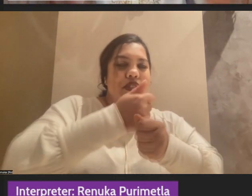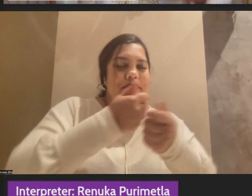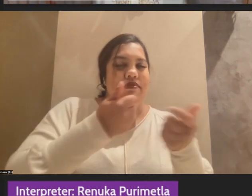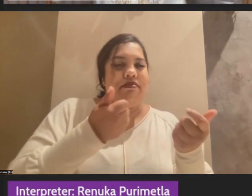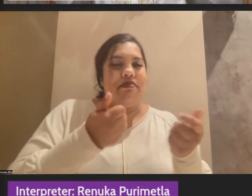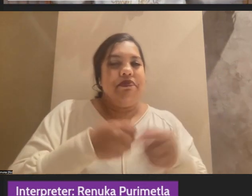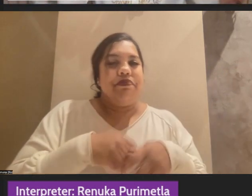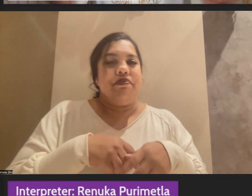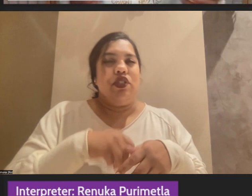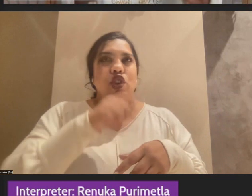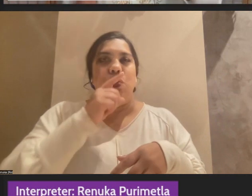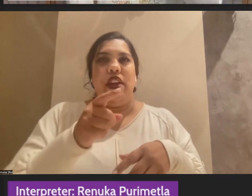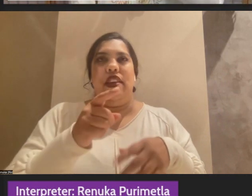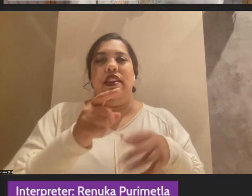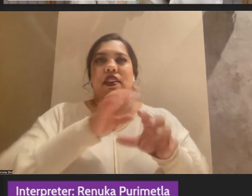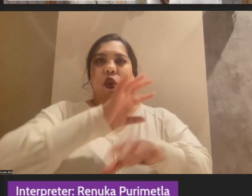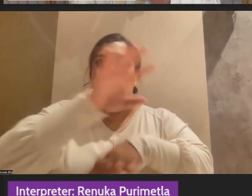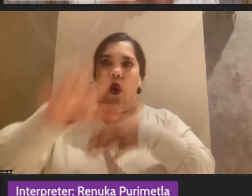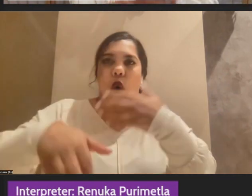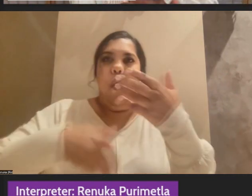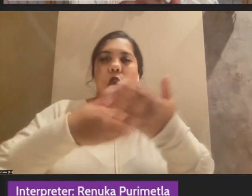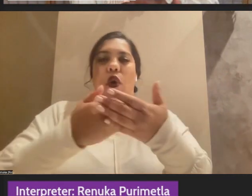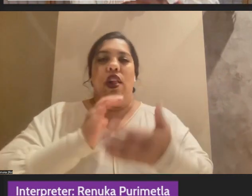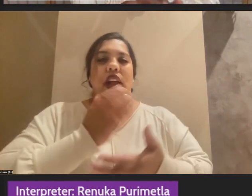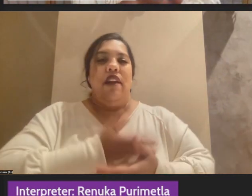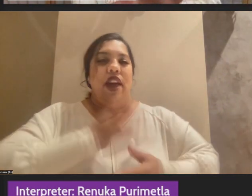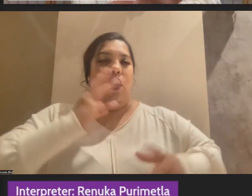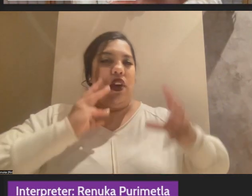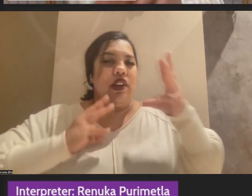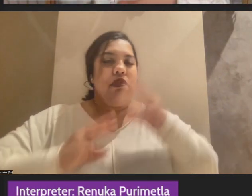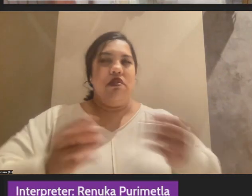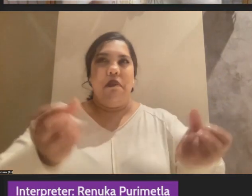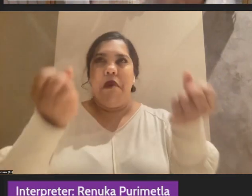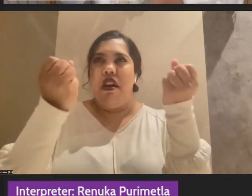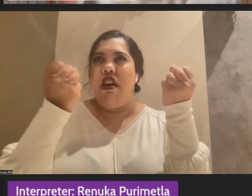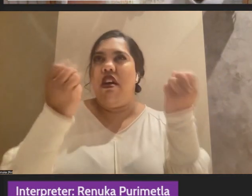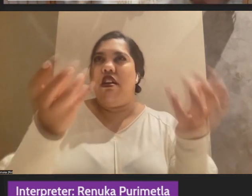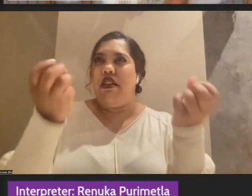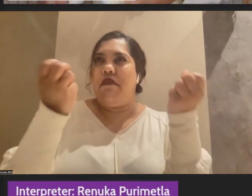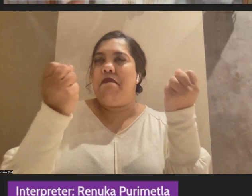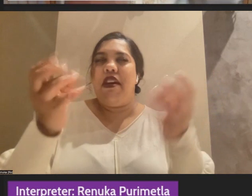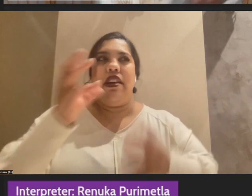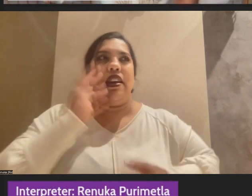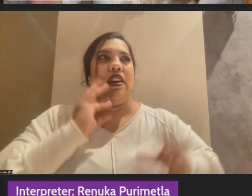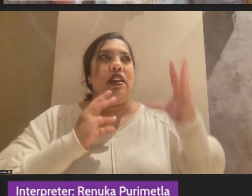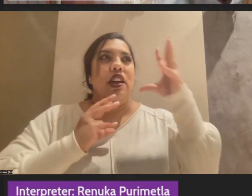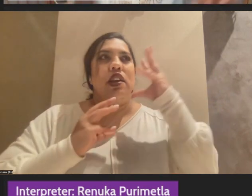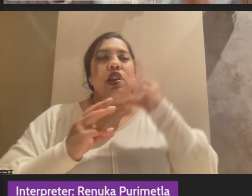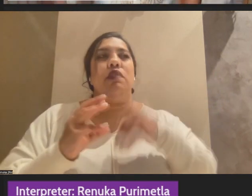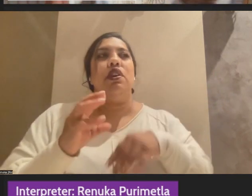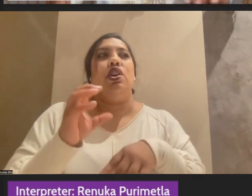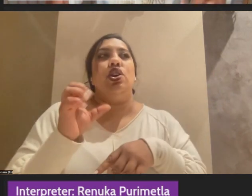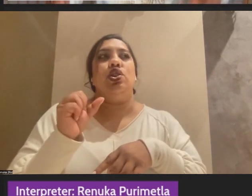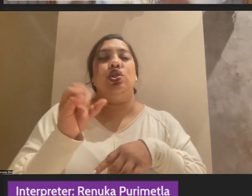of experiences, but for many, this is just got to